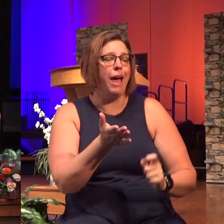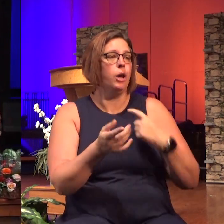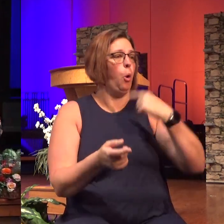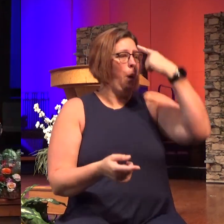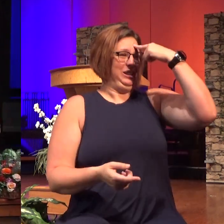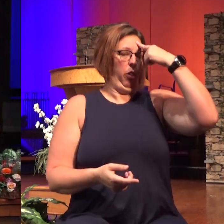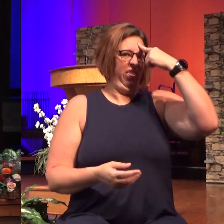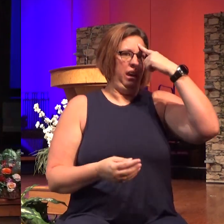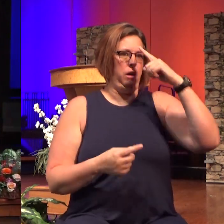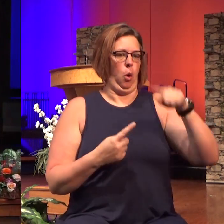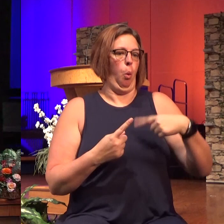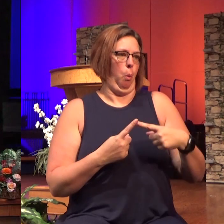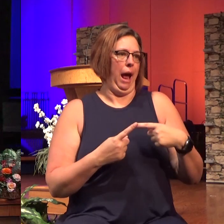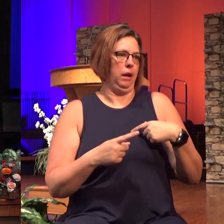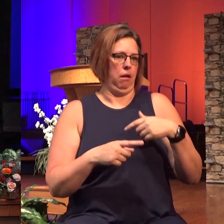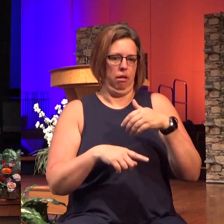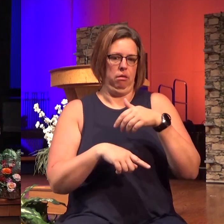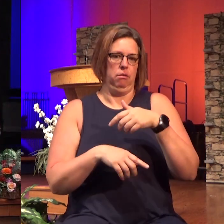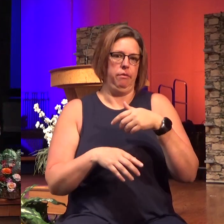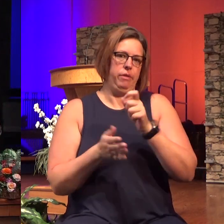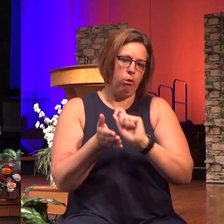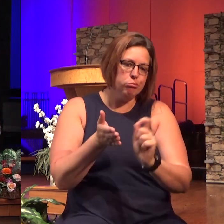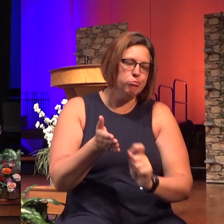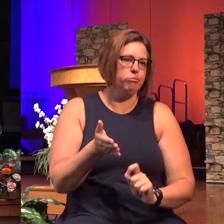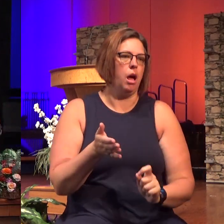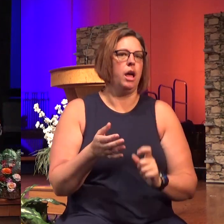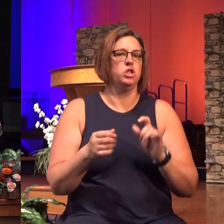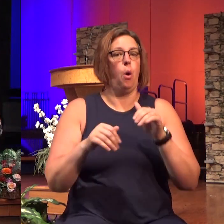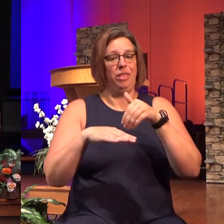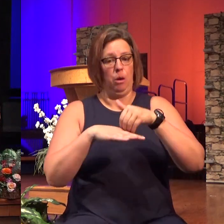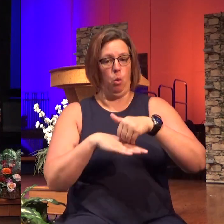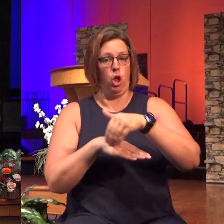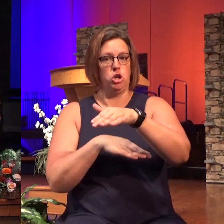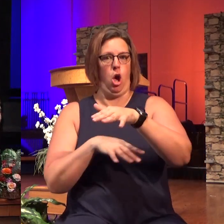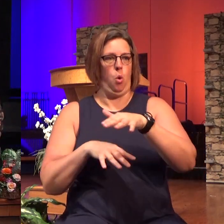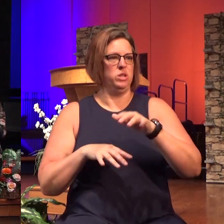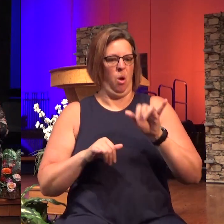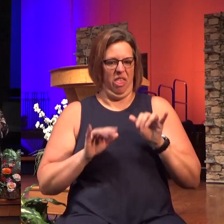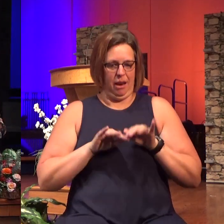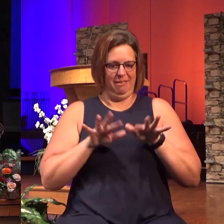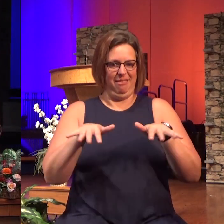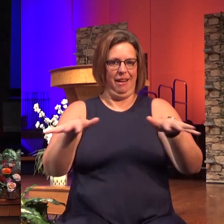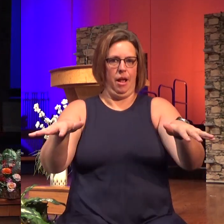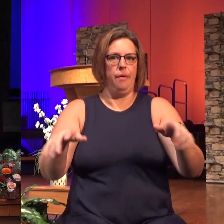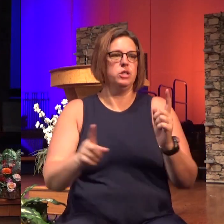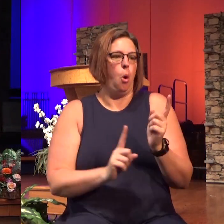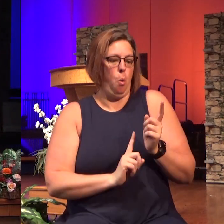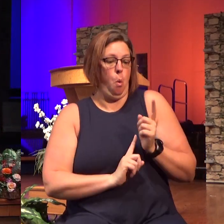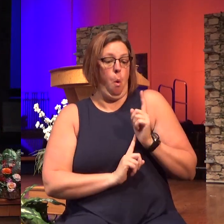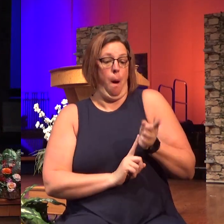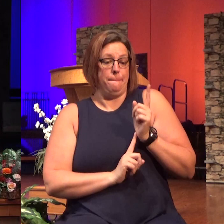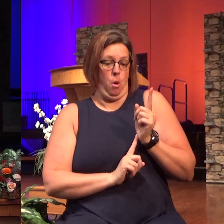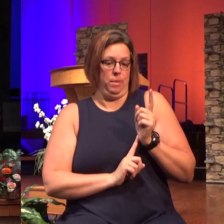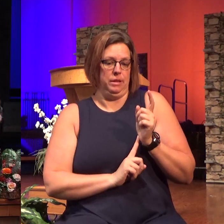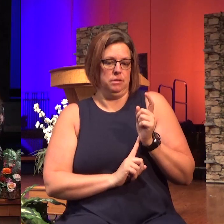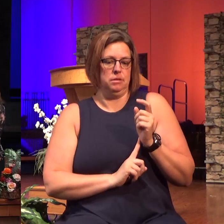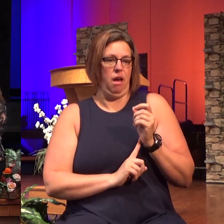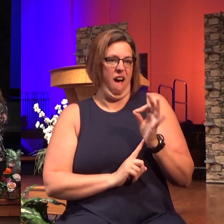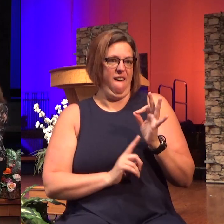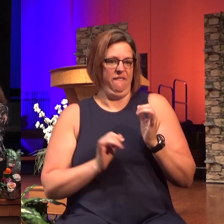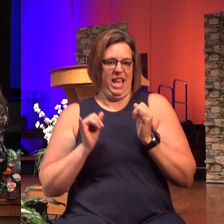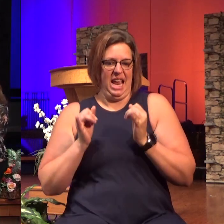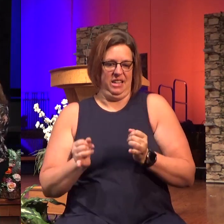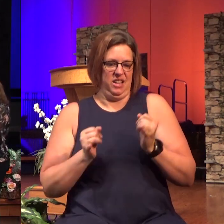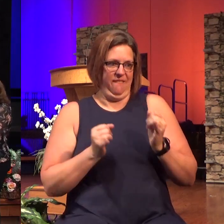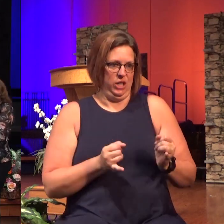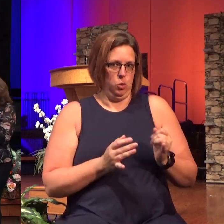this. And then these will go off, right? And that will go on. And so their one moment and individuality does make a